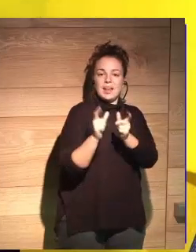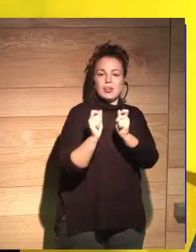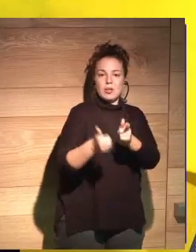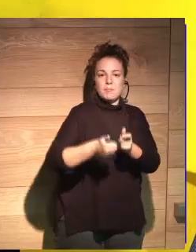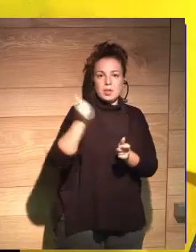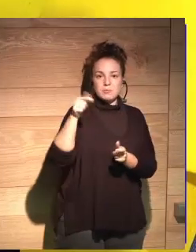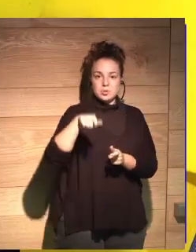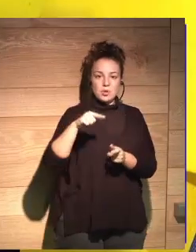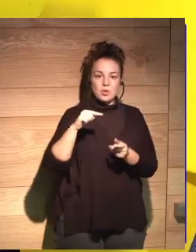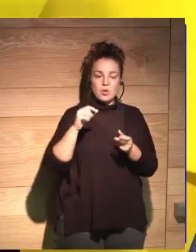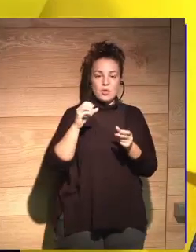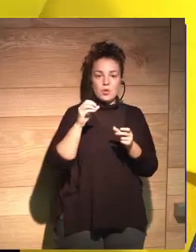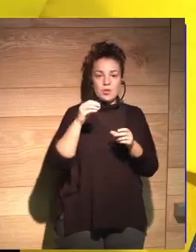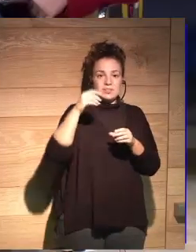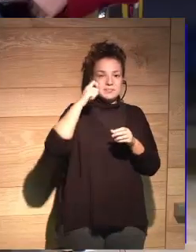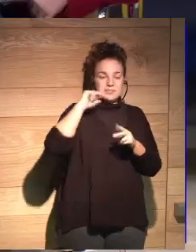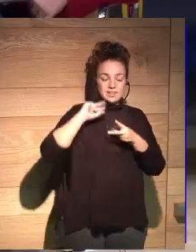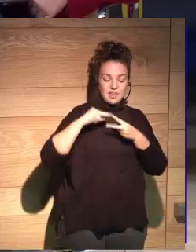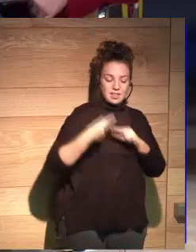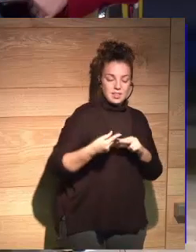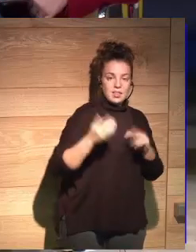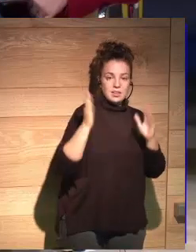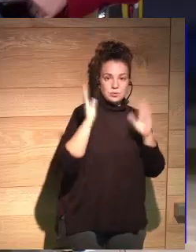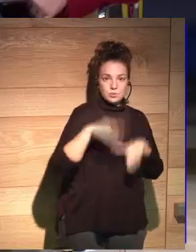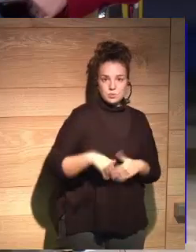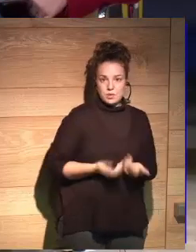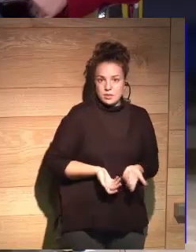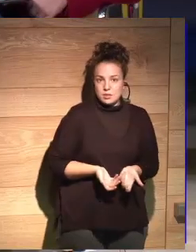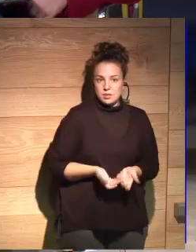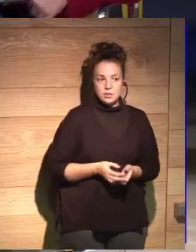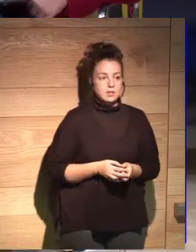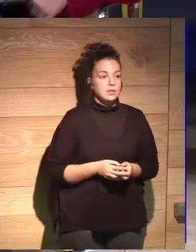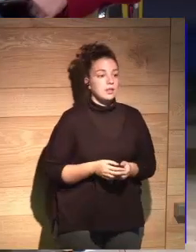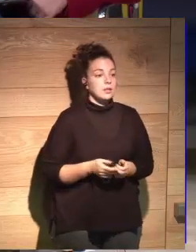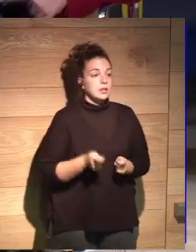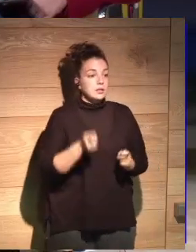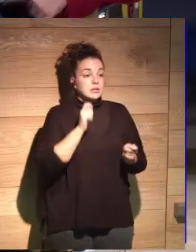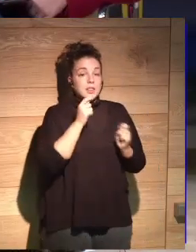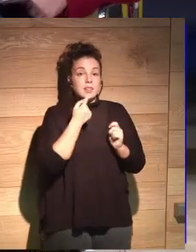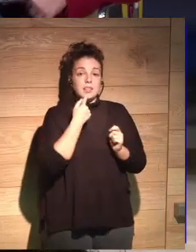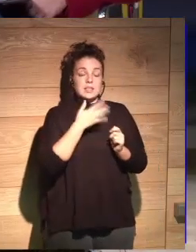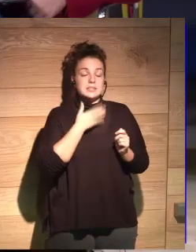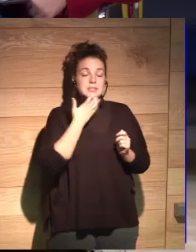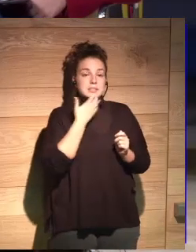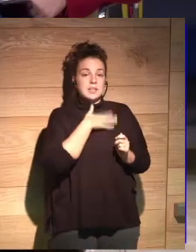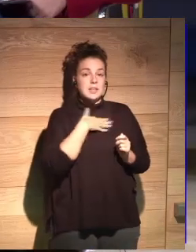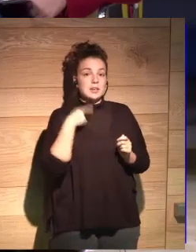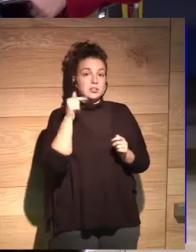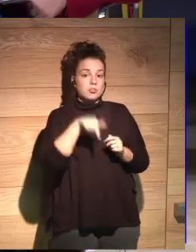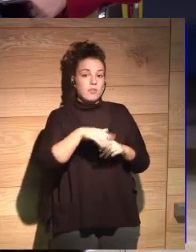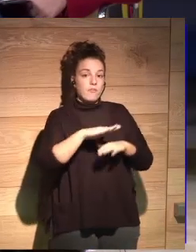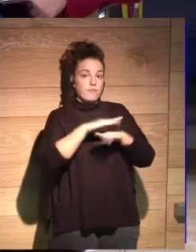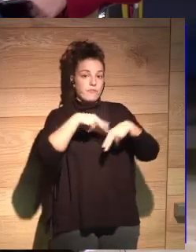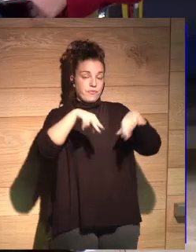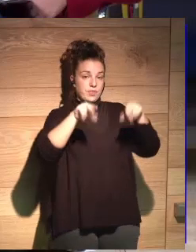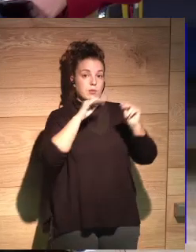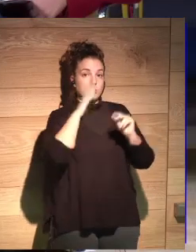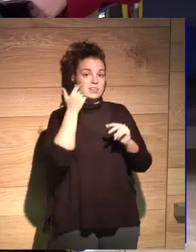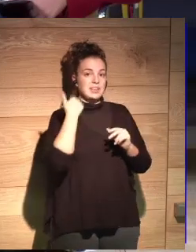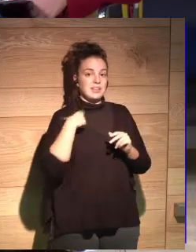But that is not in biology, it's not on the genes. If you want to say something, Anders, because we have